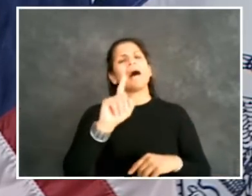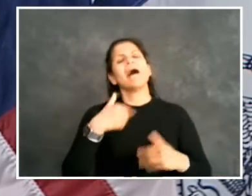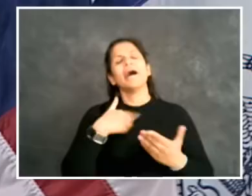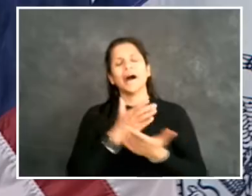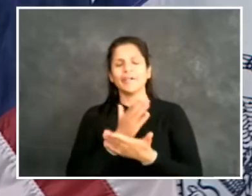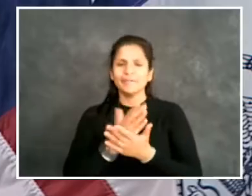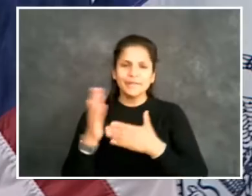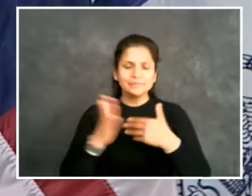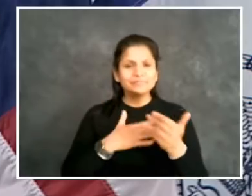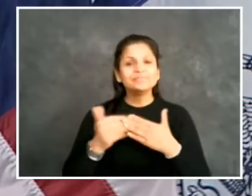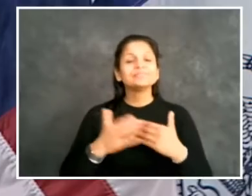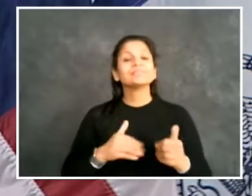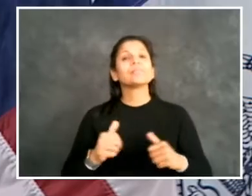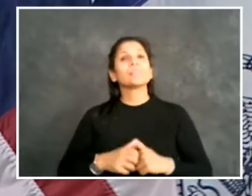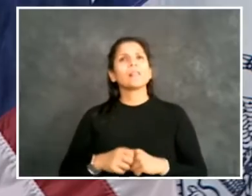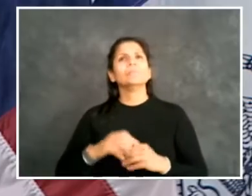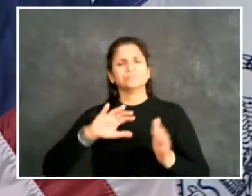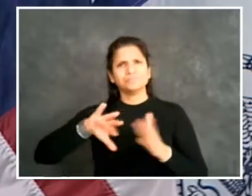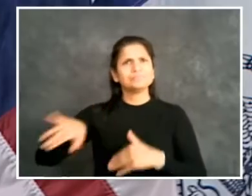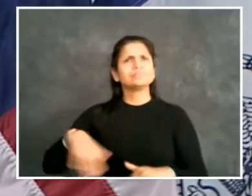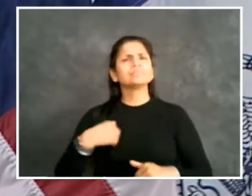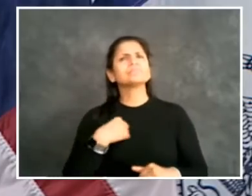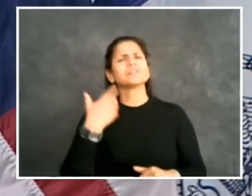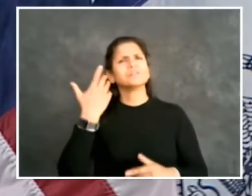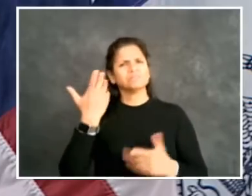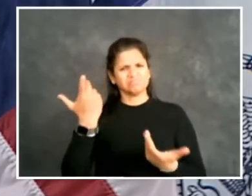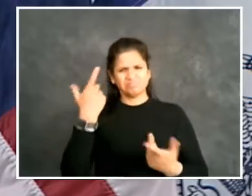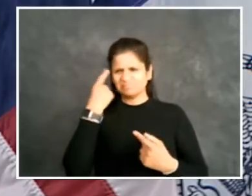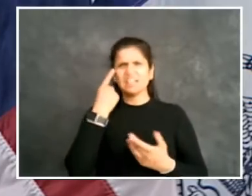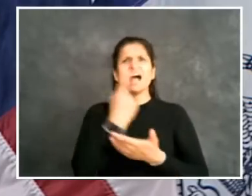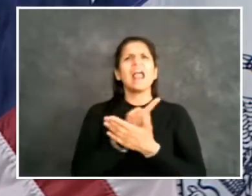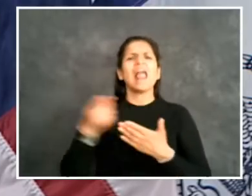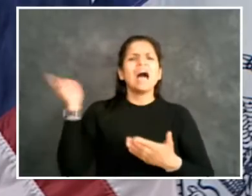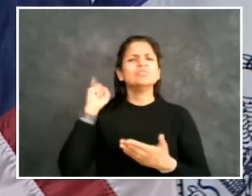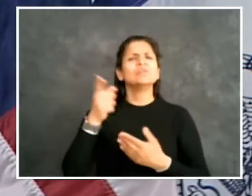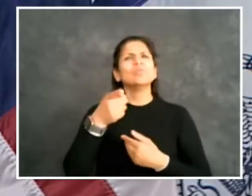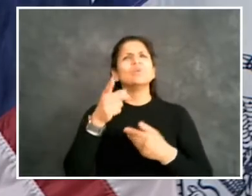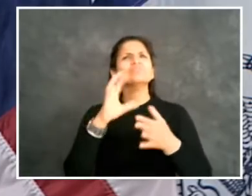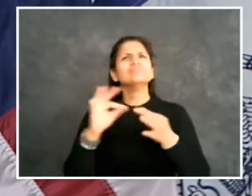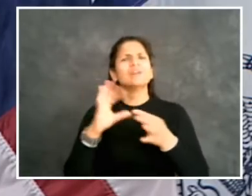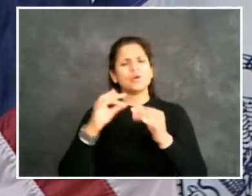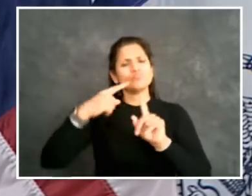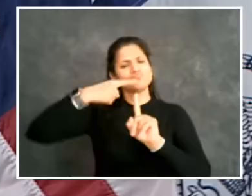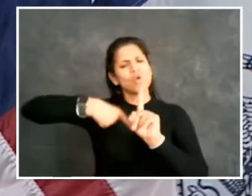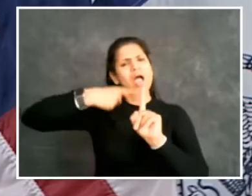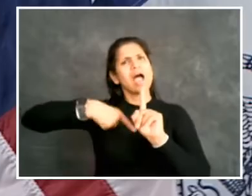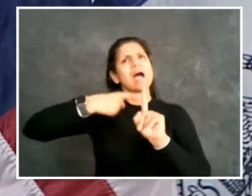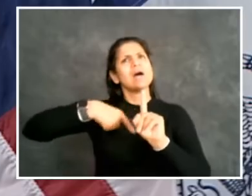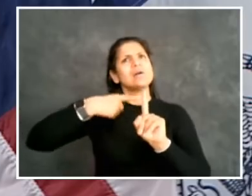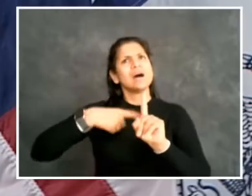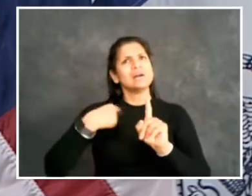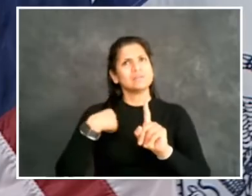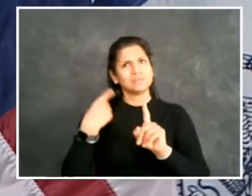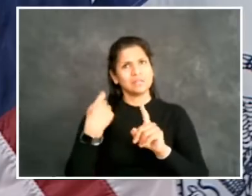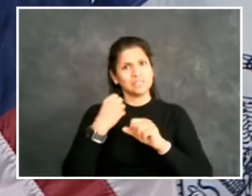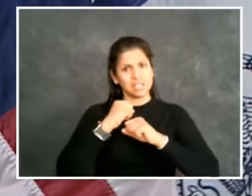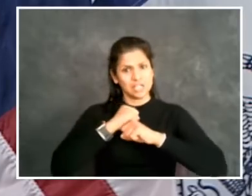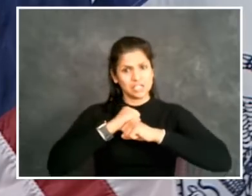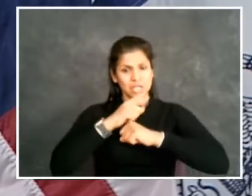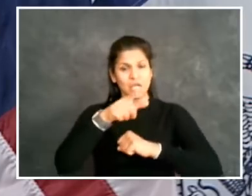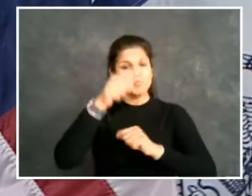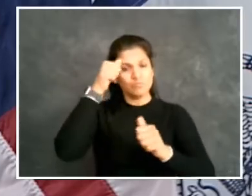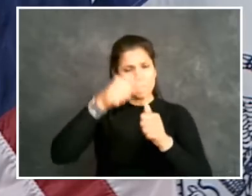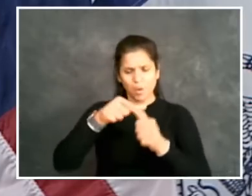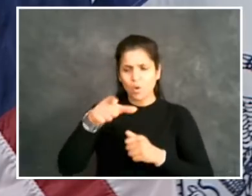rents. The group Housing Justice is calling for a 3% decrease in rents, a rollback given the severity of the crisis. Might